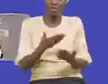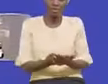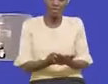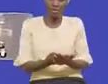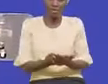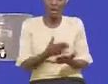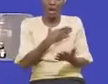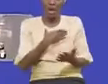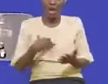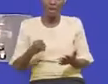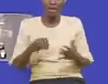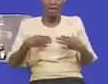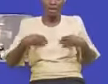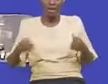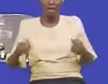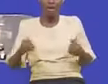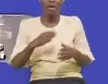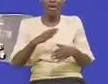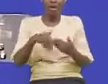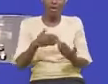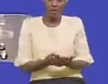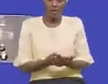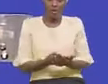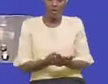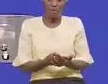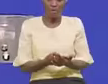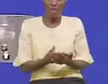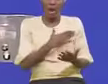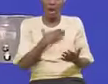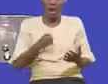Ayo yo dona mo kata. Ayo yo dona mo kata.